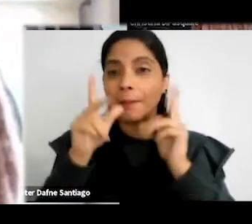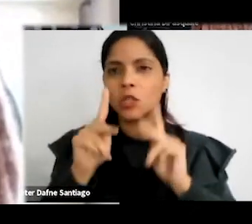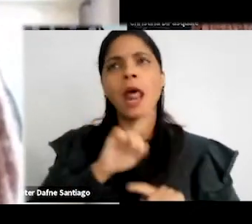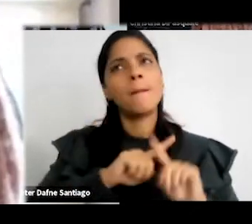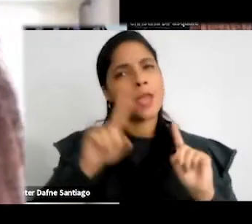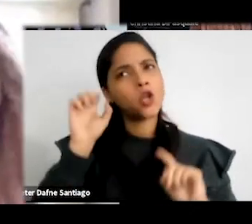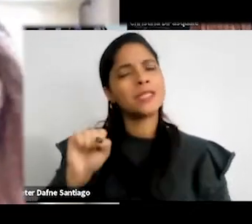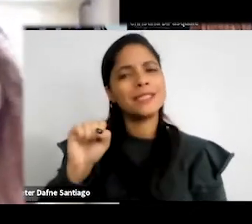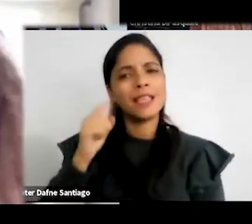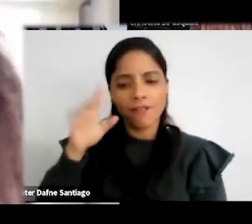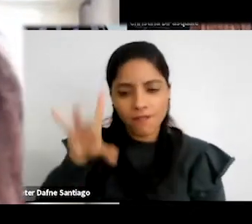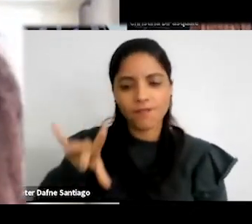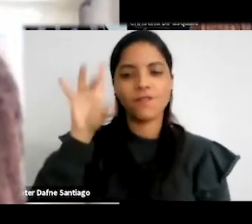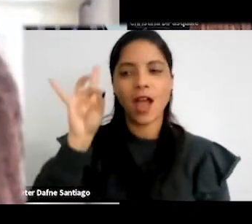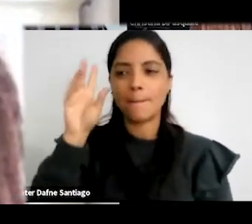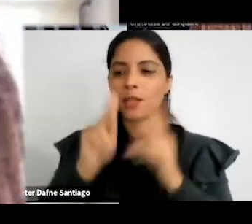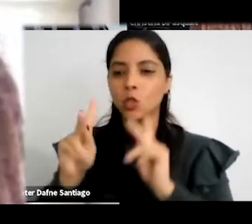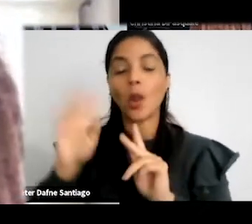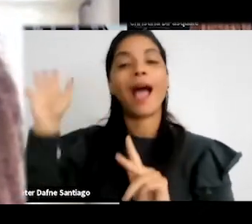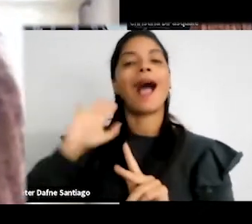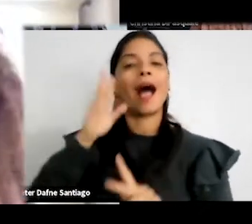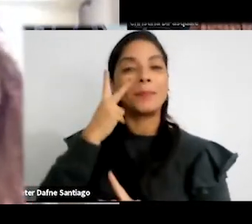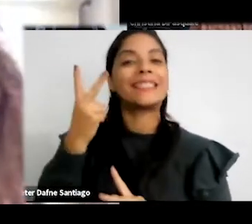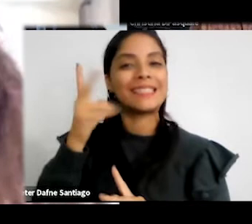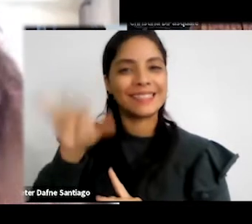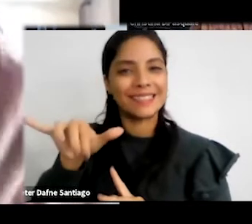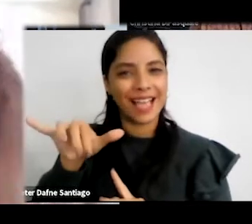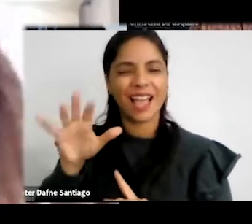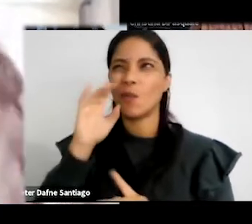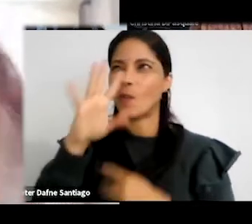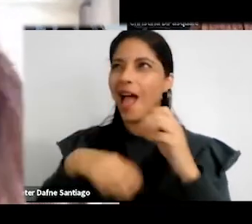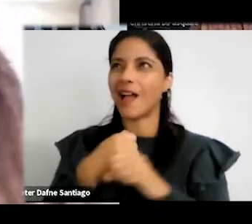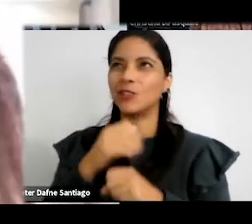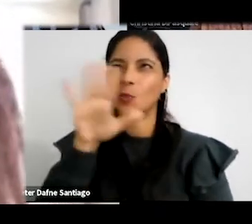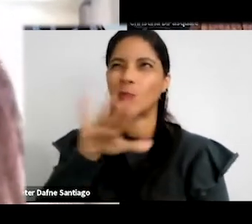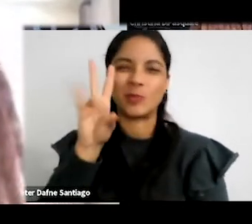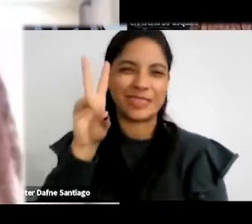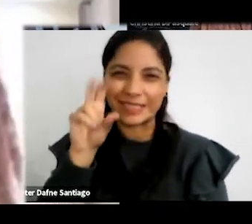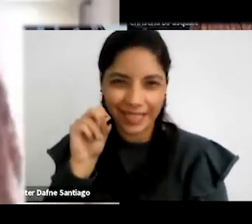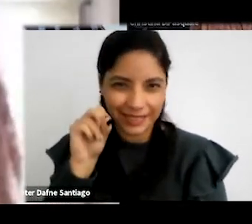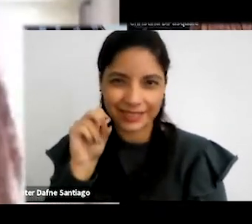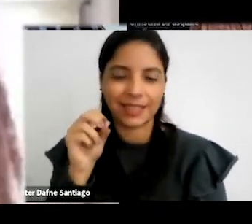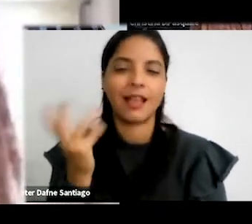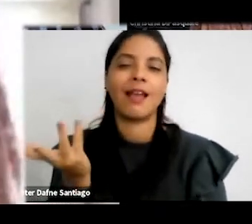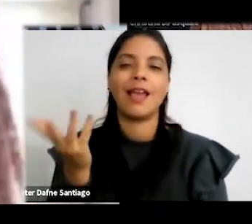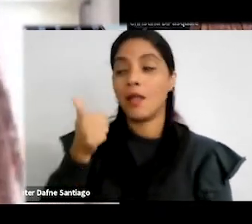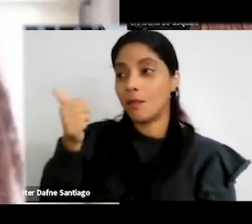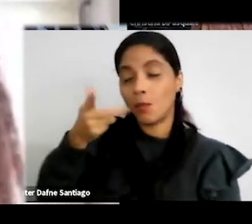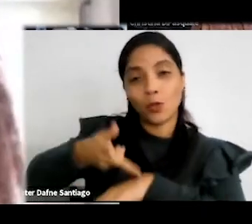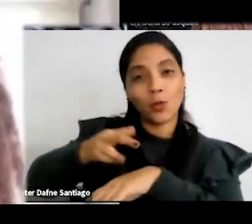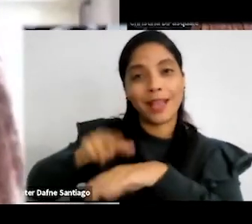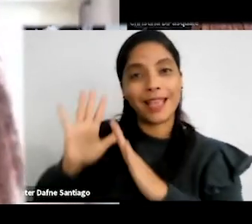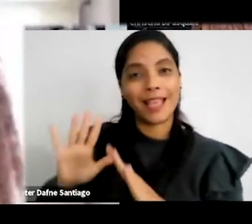came out, so, in the 70s, again, like Puerto Rican and other Latino audiences were not